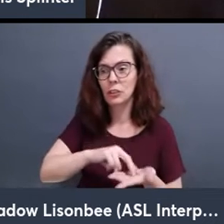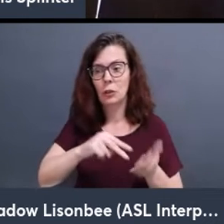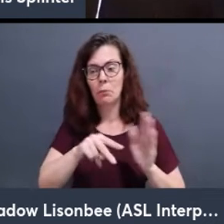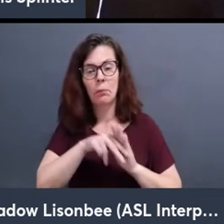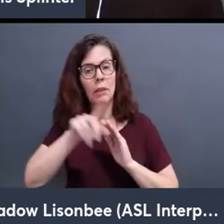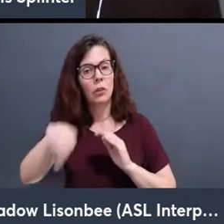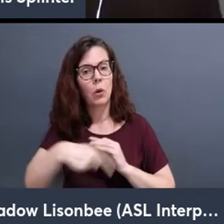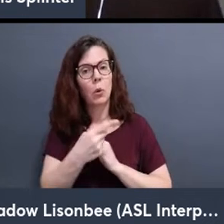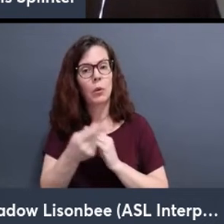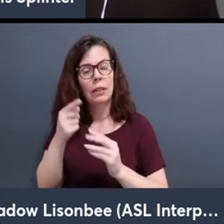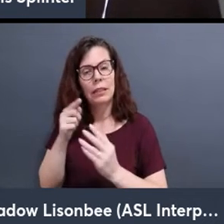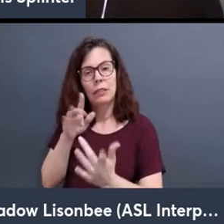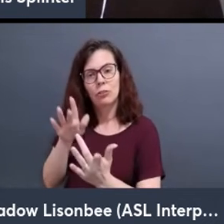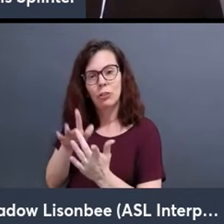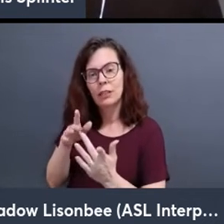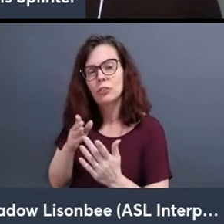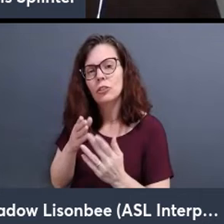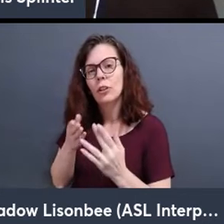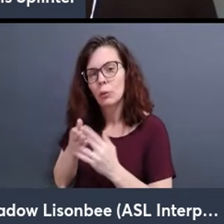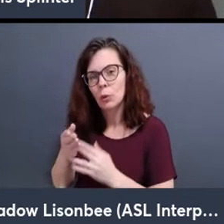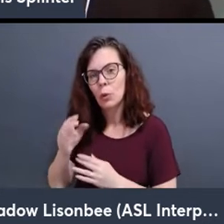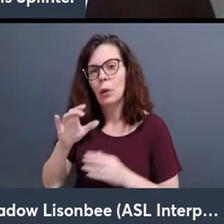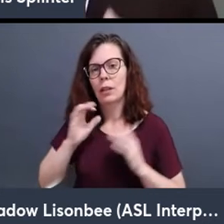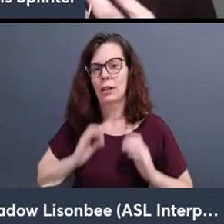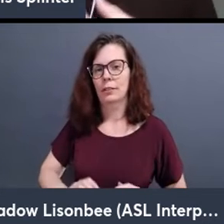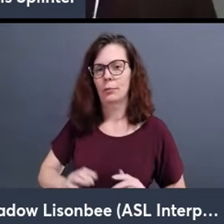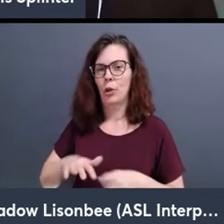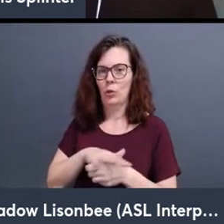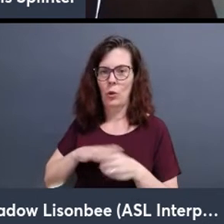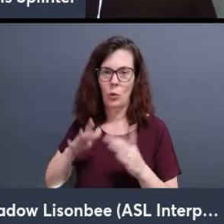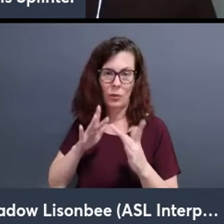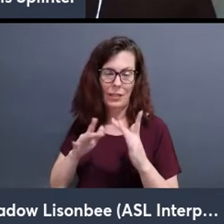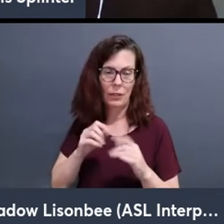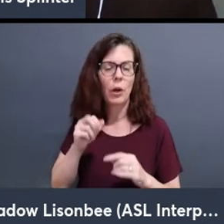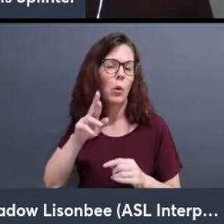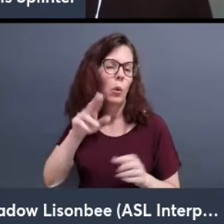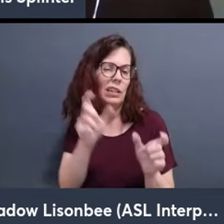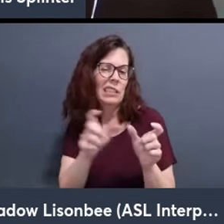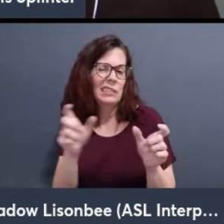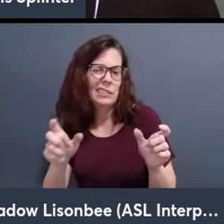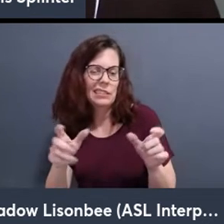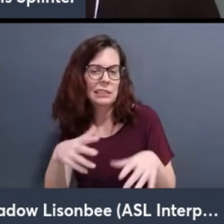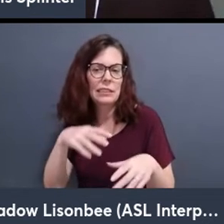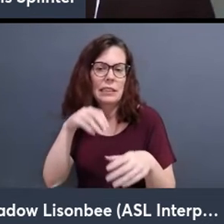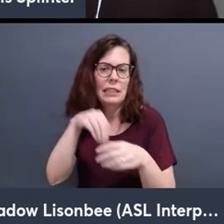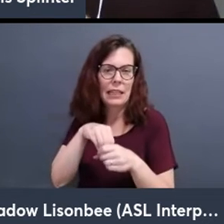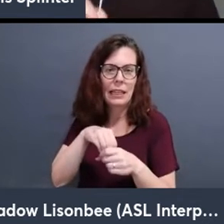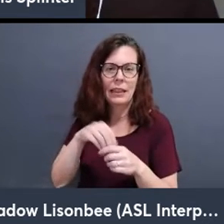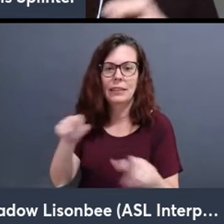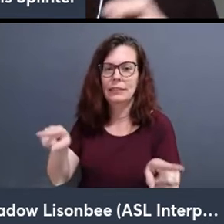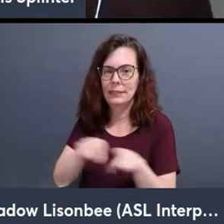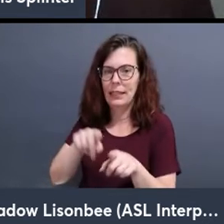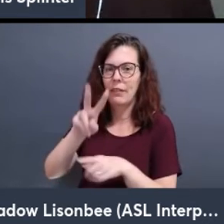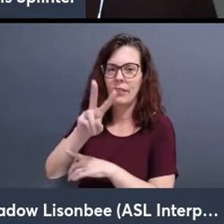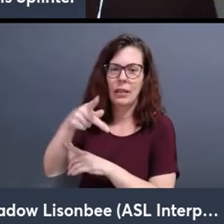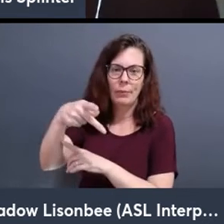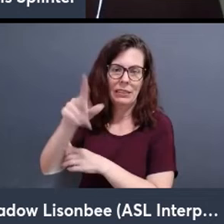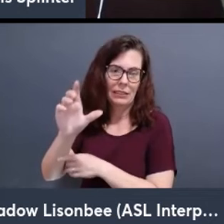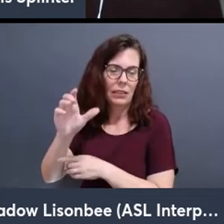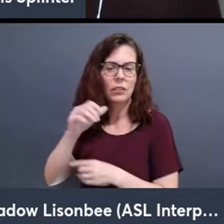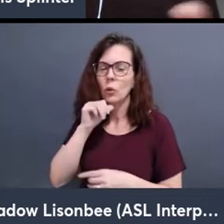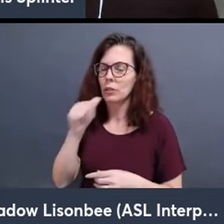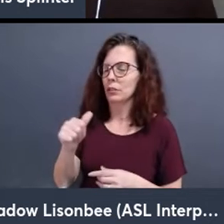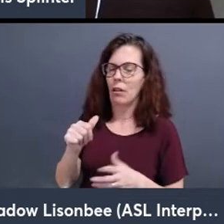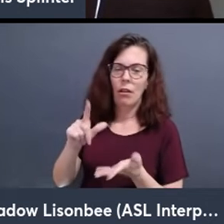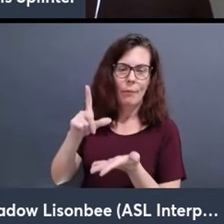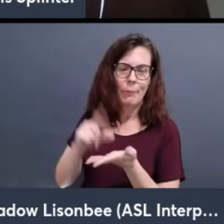reached over the customer's local network or via an instance that's in the same VPC. And so we're not at all